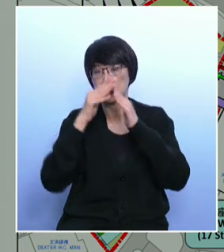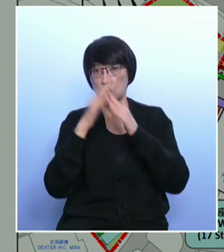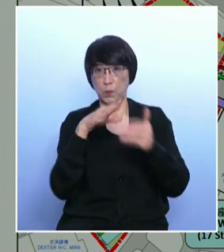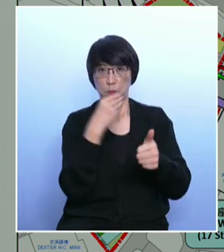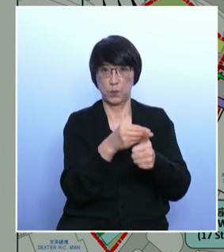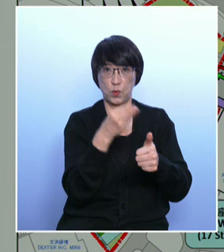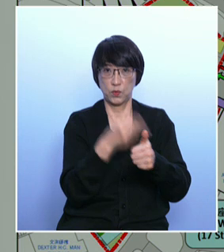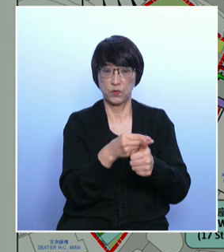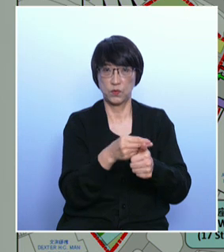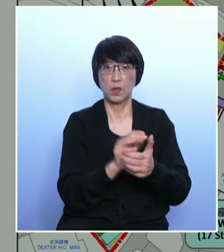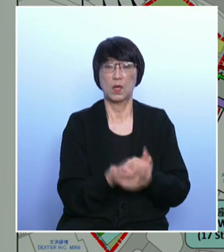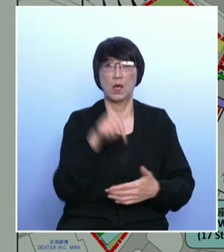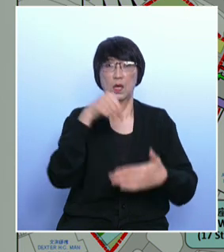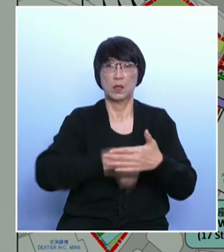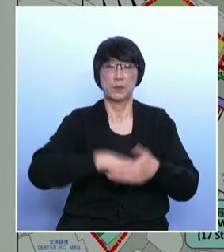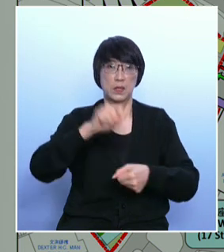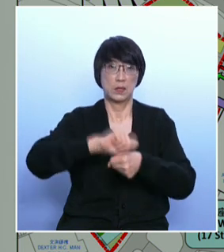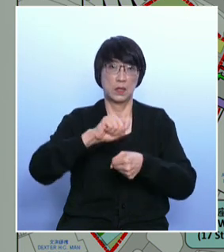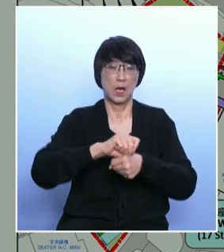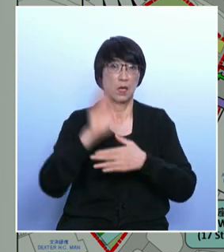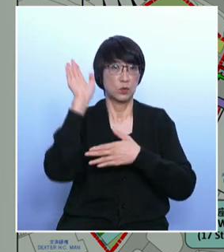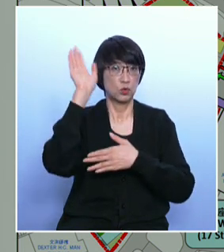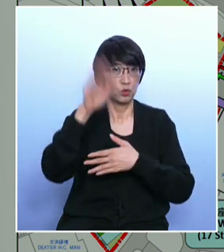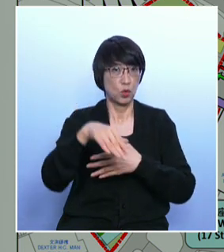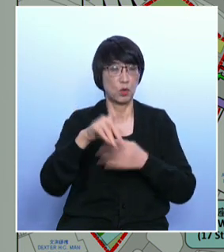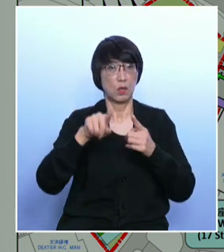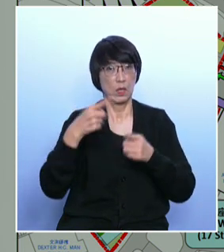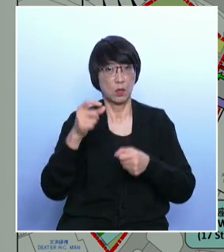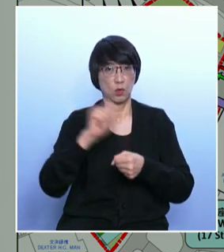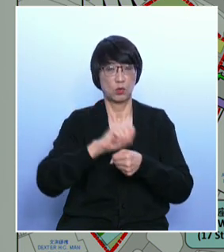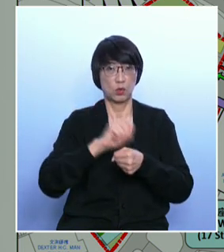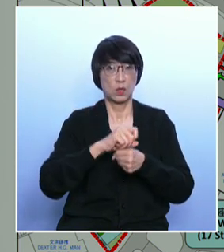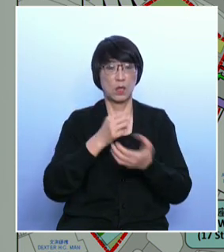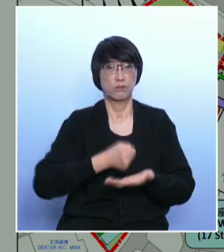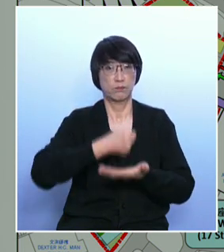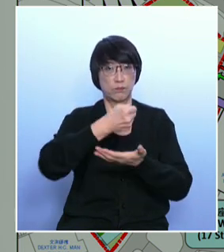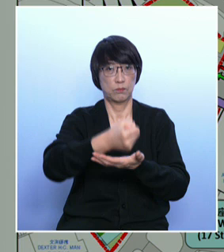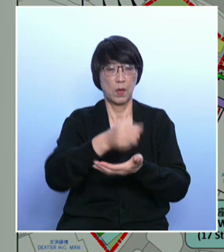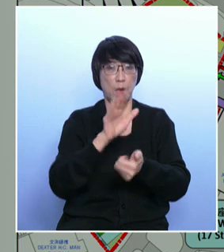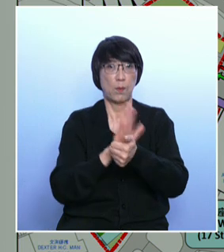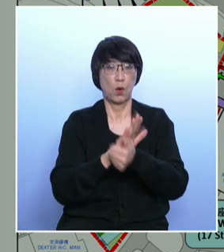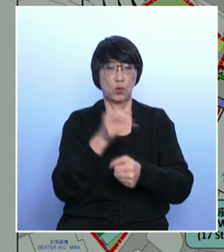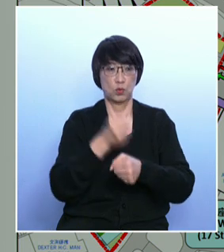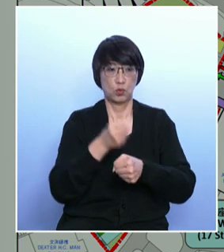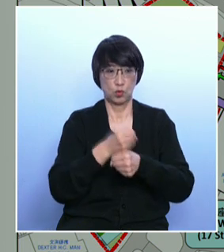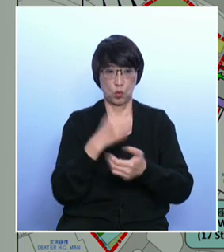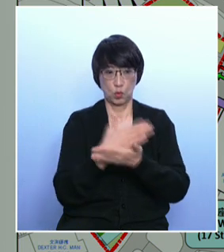is very important to medical students, so we will provide clinical training